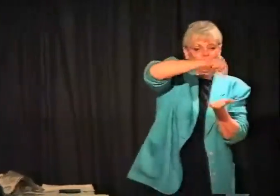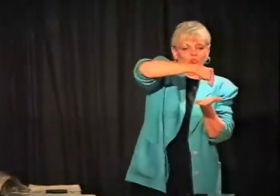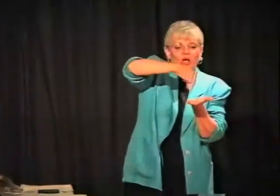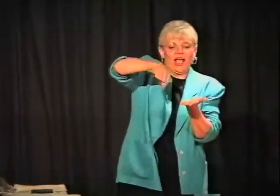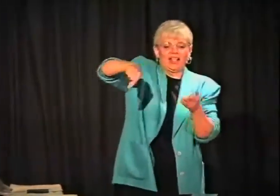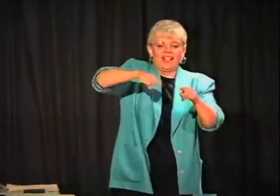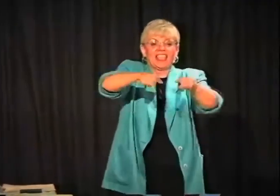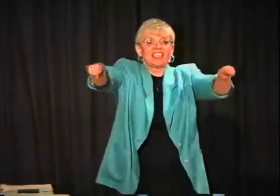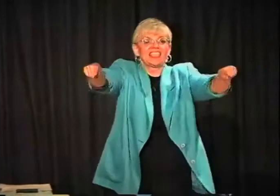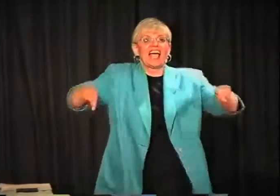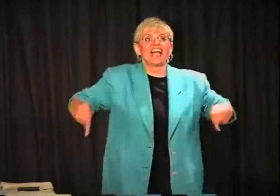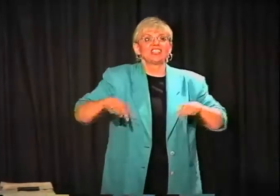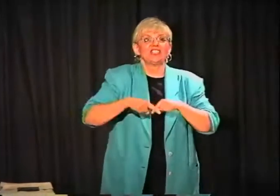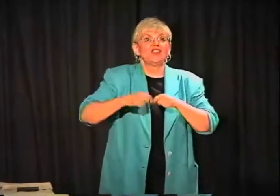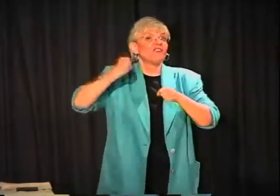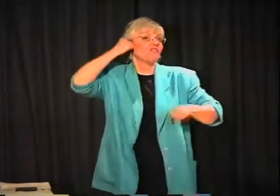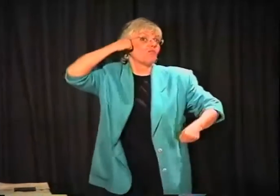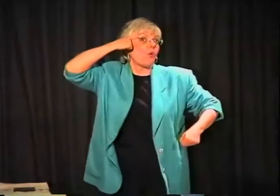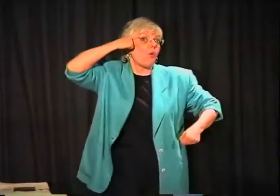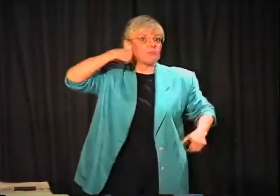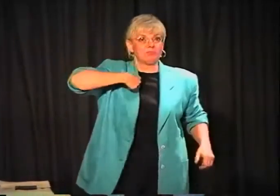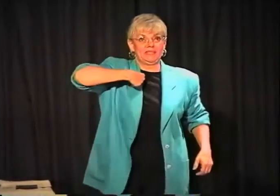But hearing people look like this...